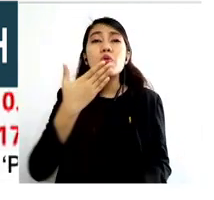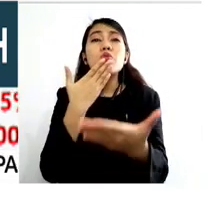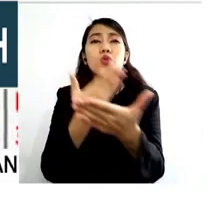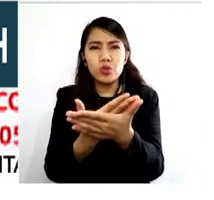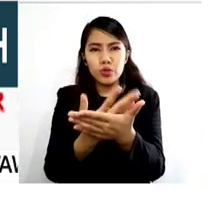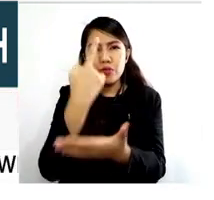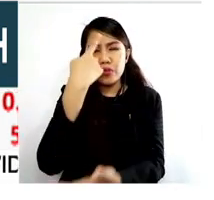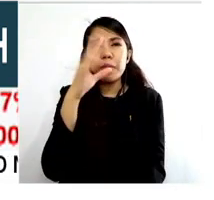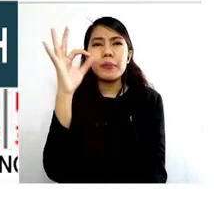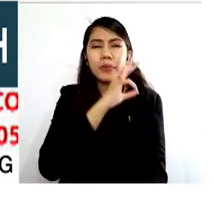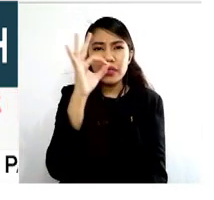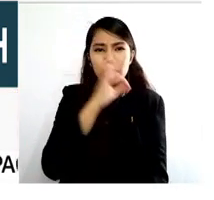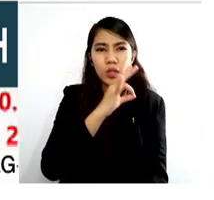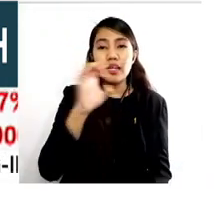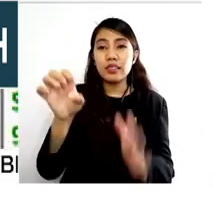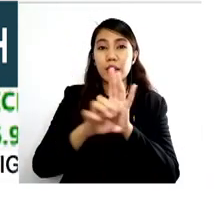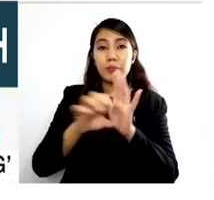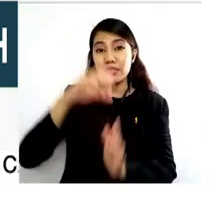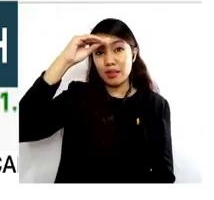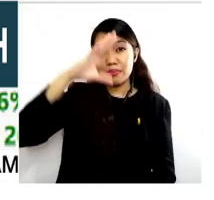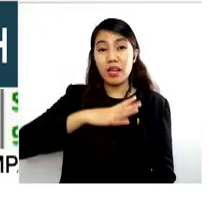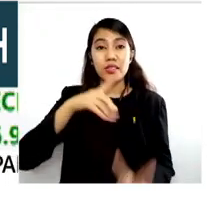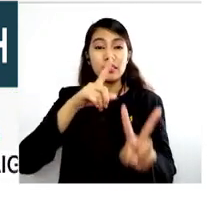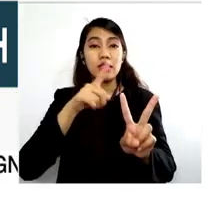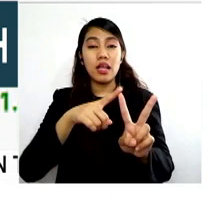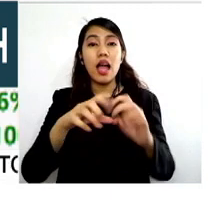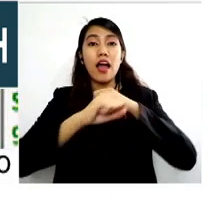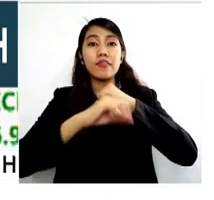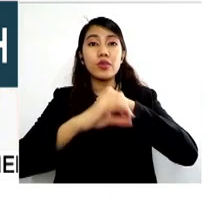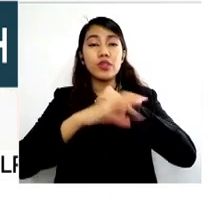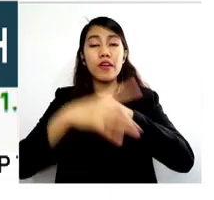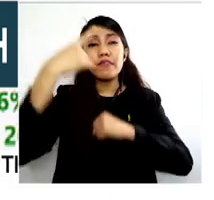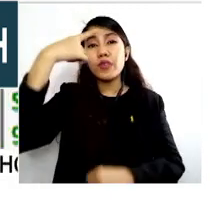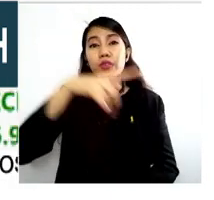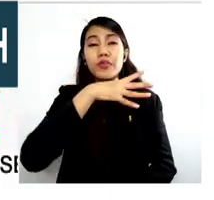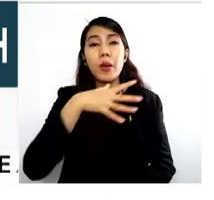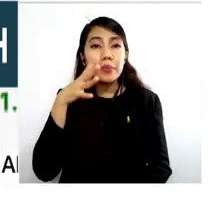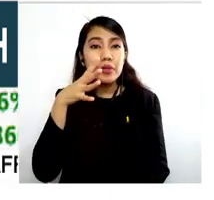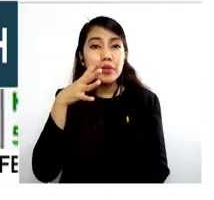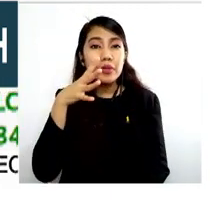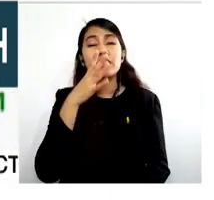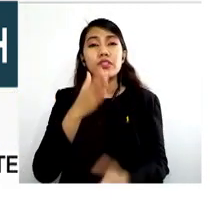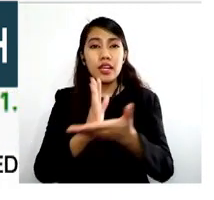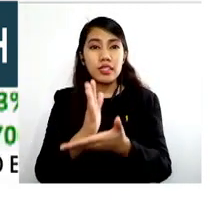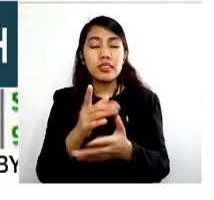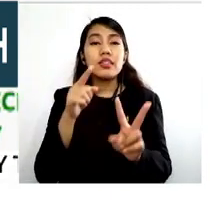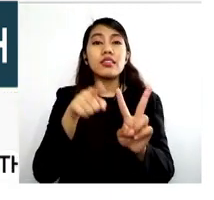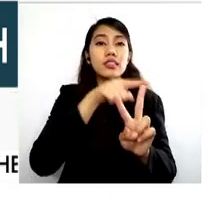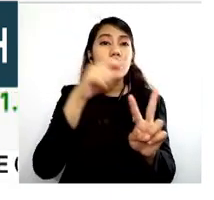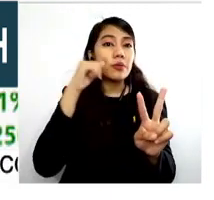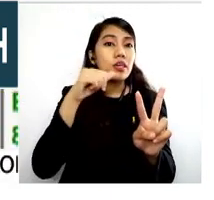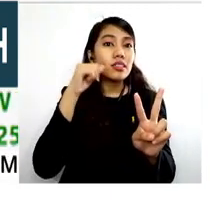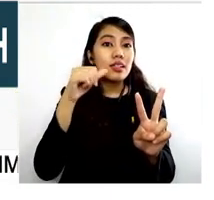people. For example, Mr. Echanis is an advocate for agrarian reform, Zara Alvarez is a health worker.